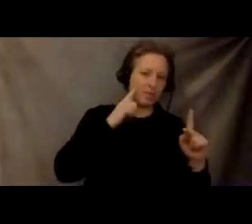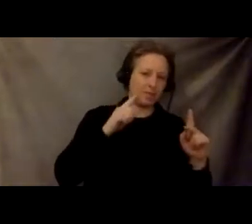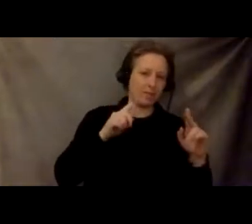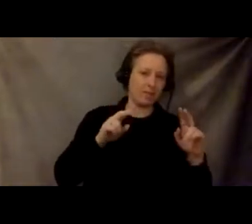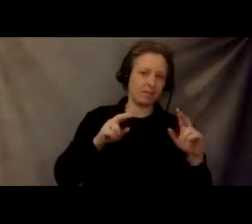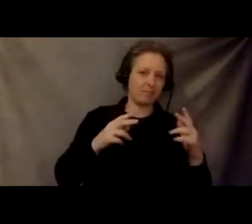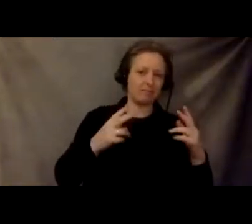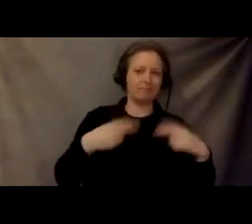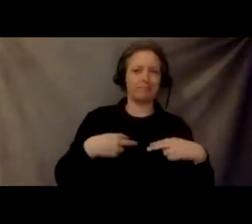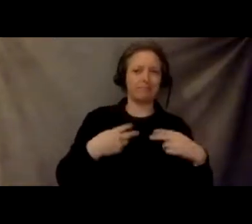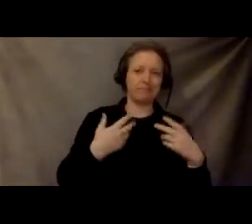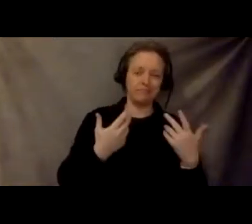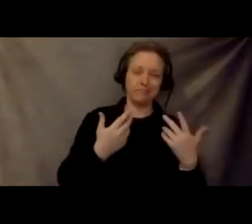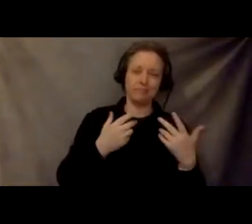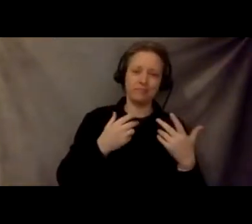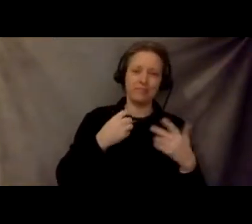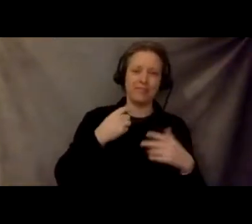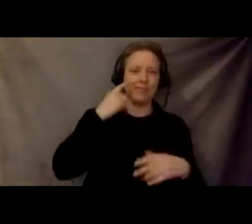look at